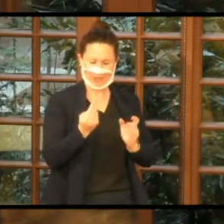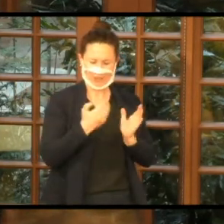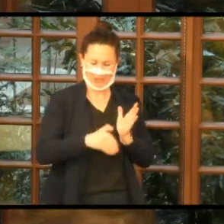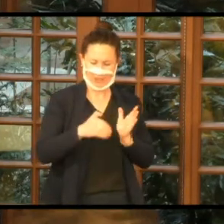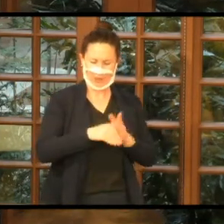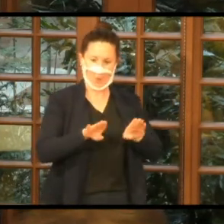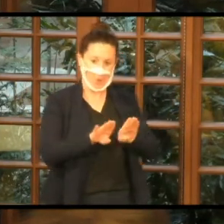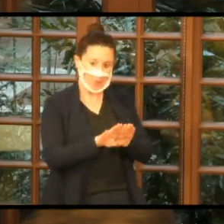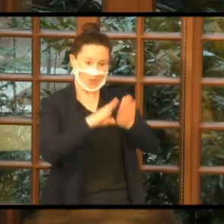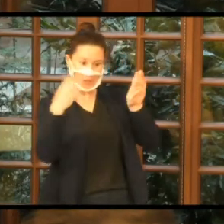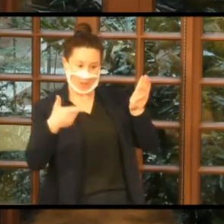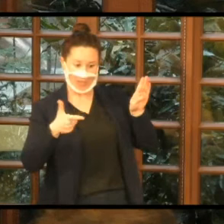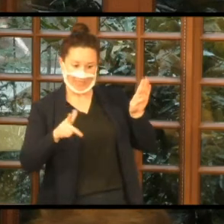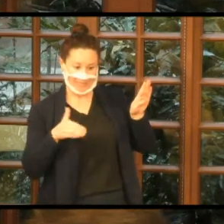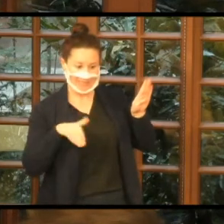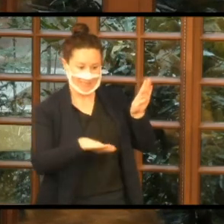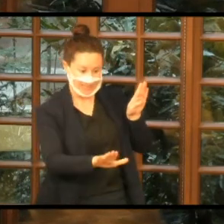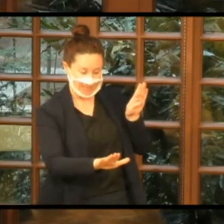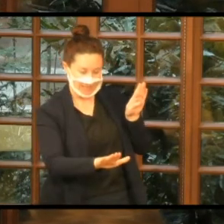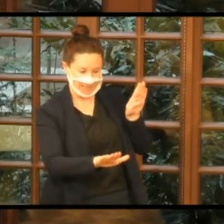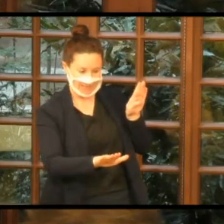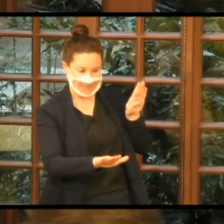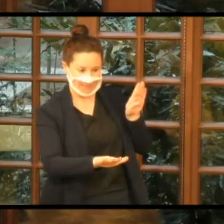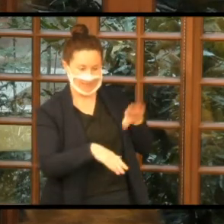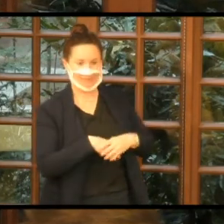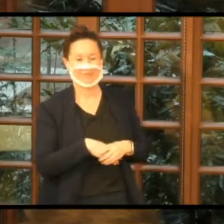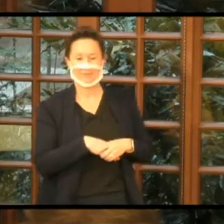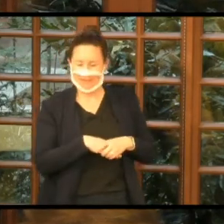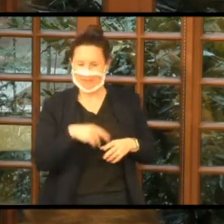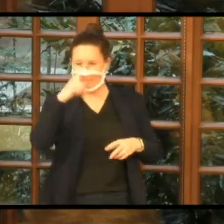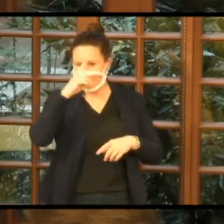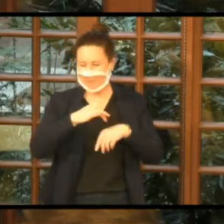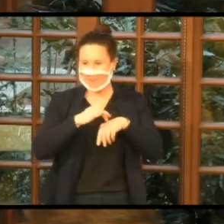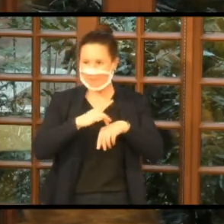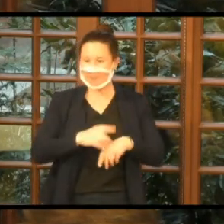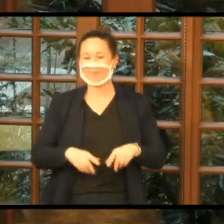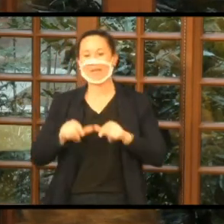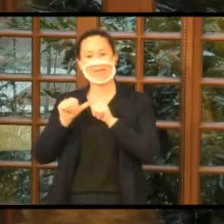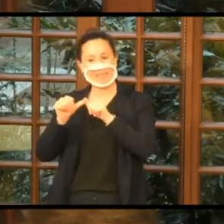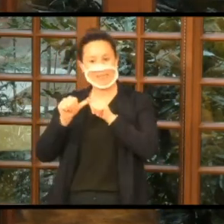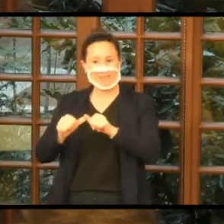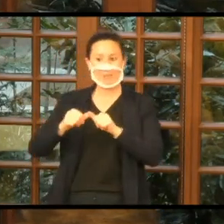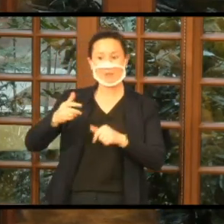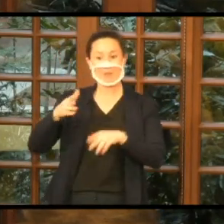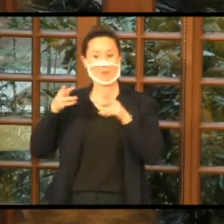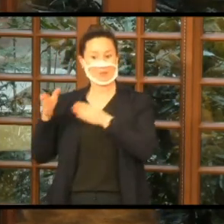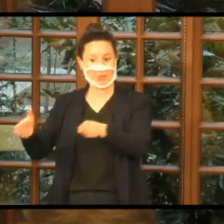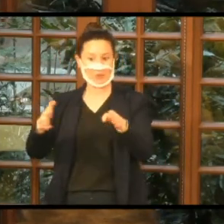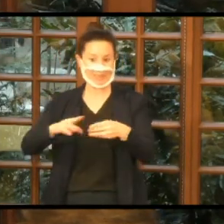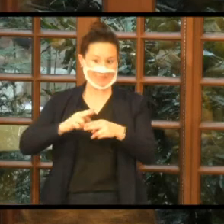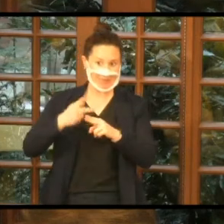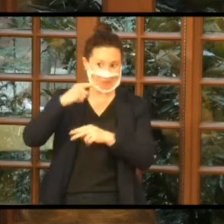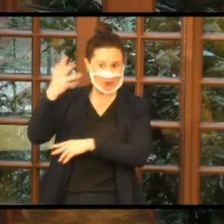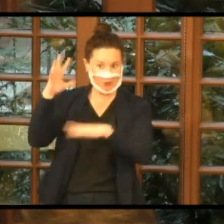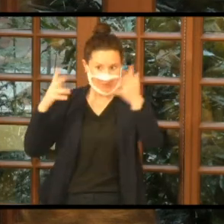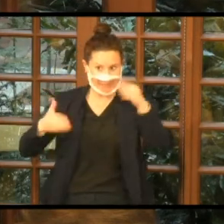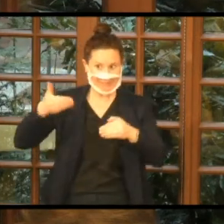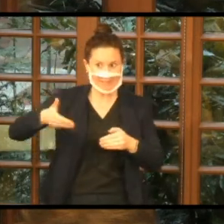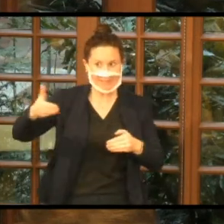the door, and let us in. I continue on to streets named for trees, to numbered streets, and